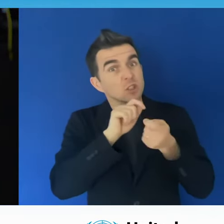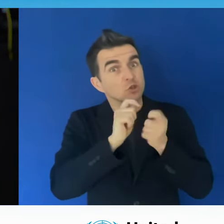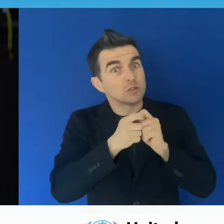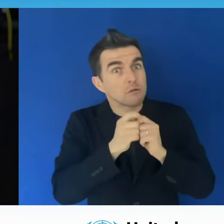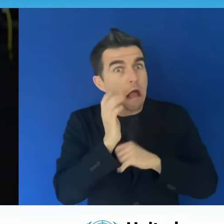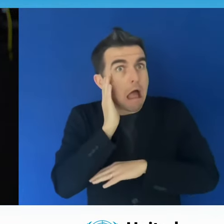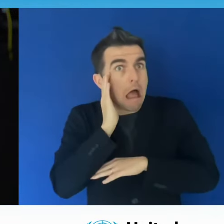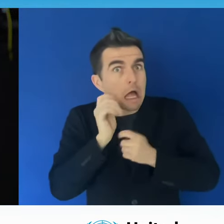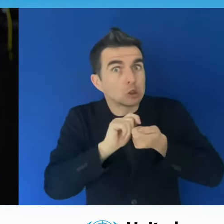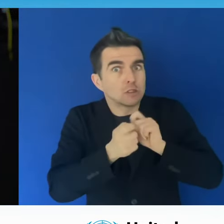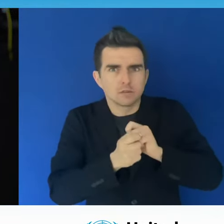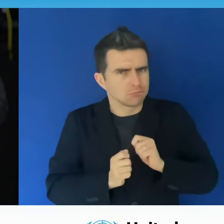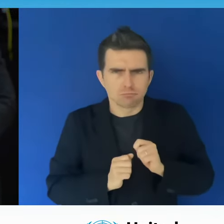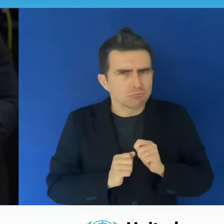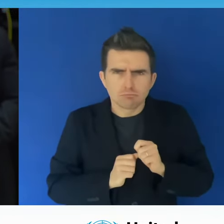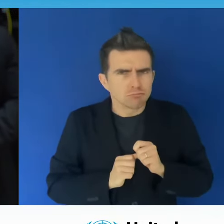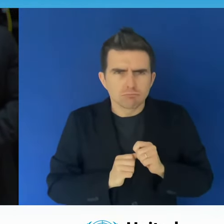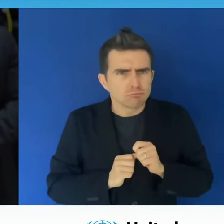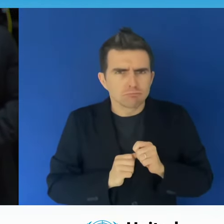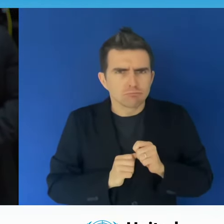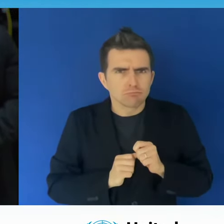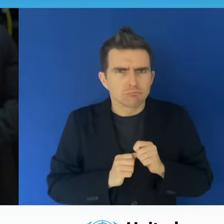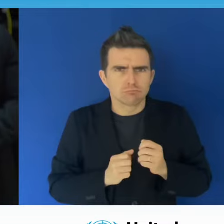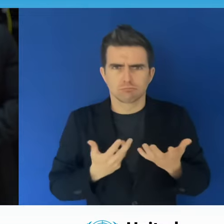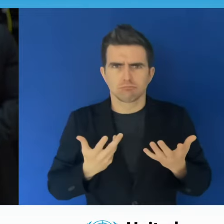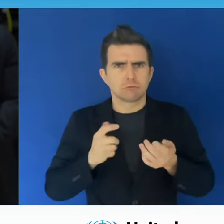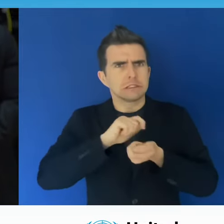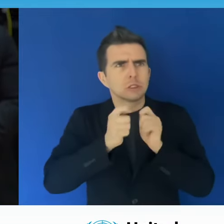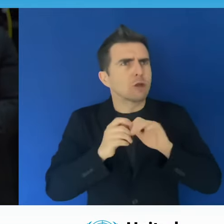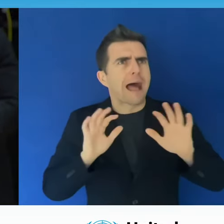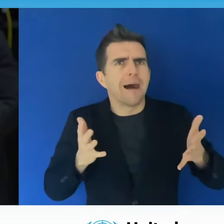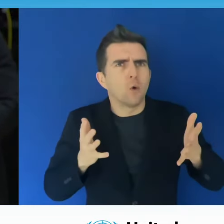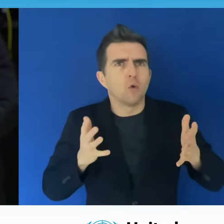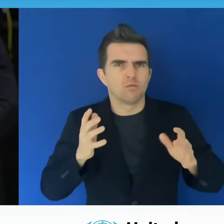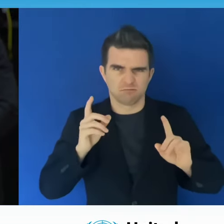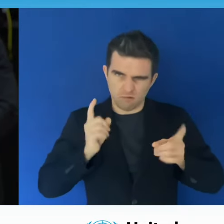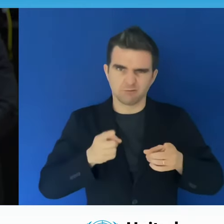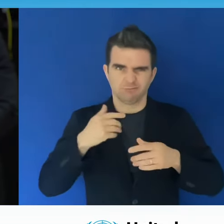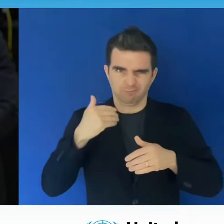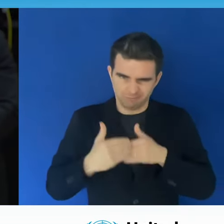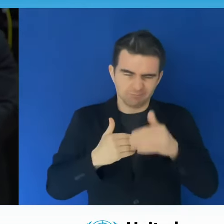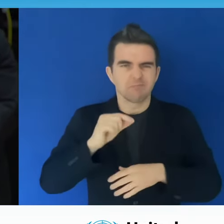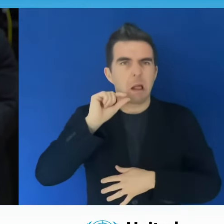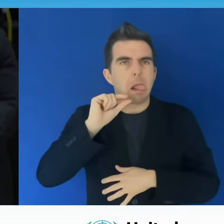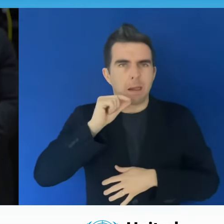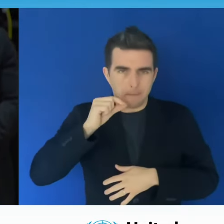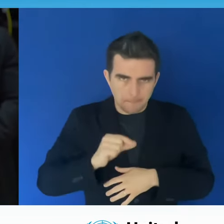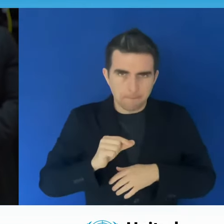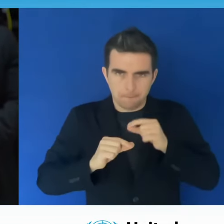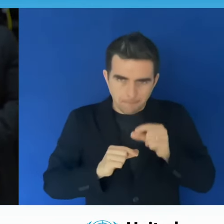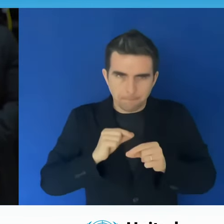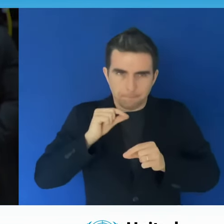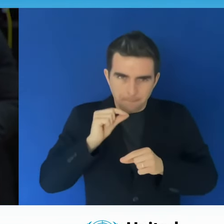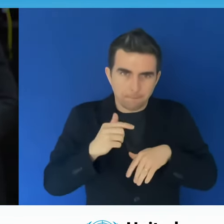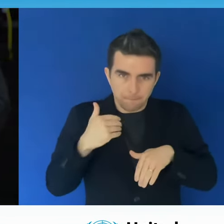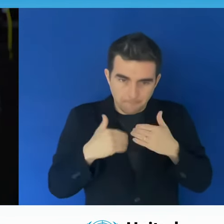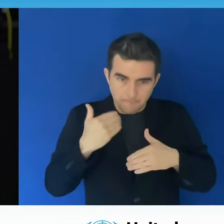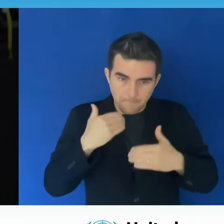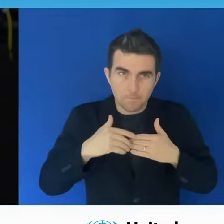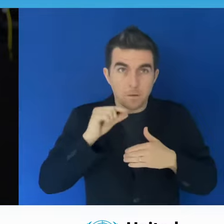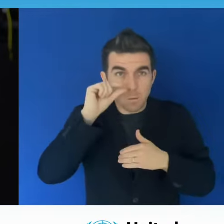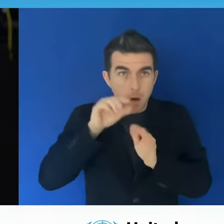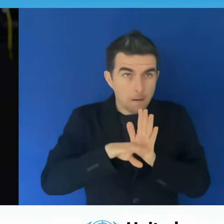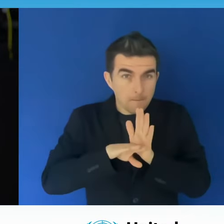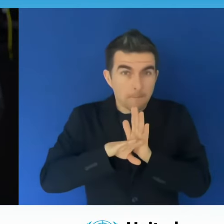small improvement we make. We believe that drop by drop, the ocean is filled. Now in